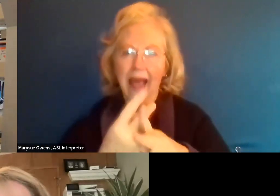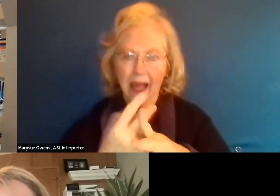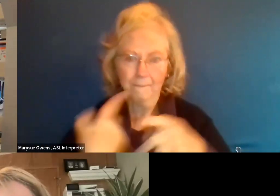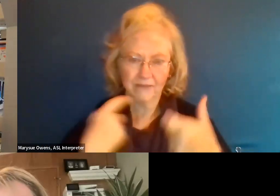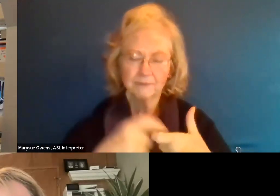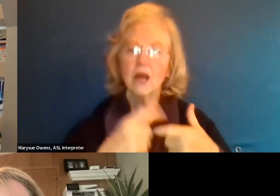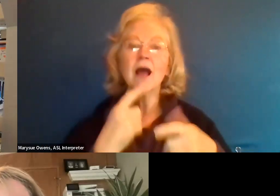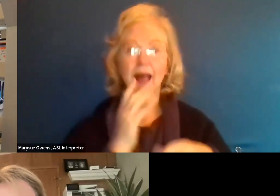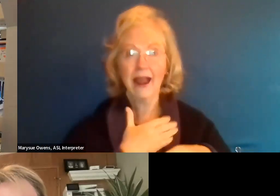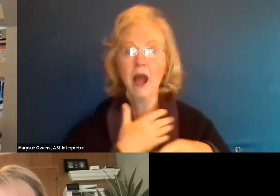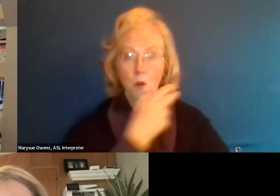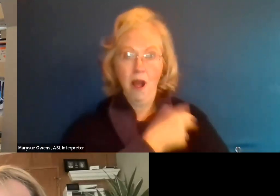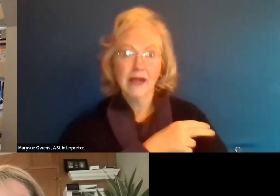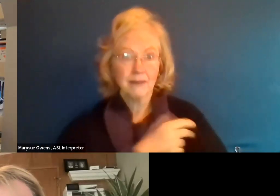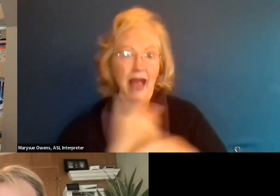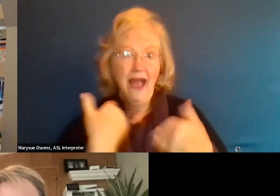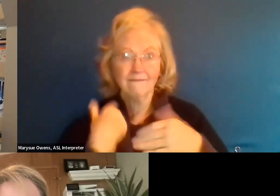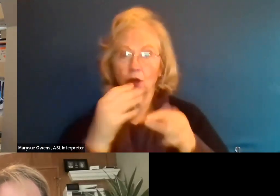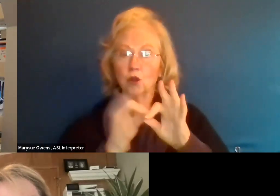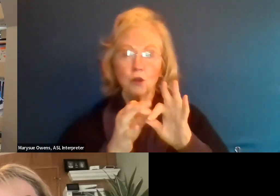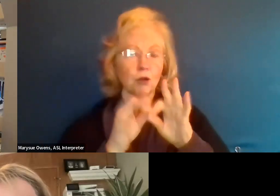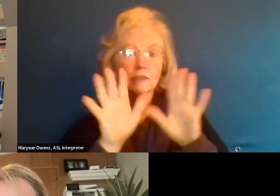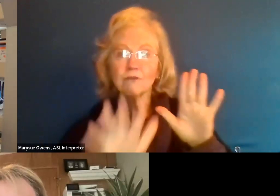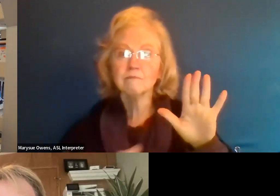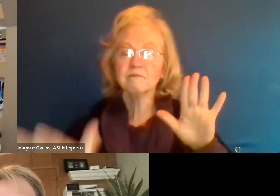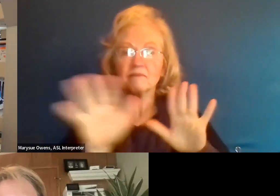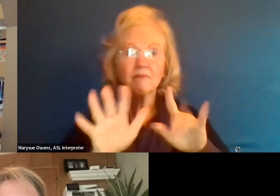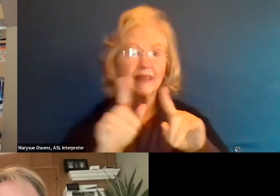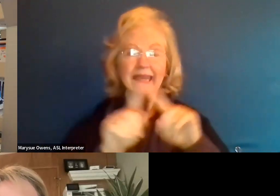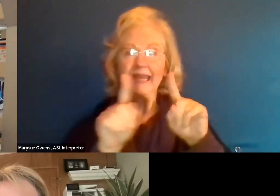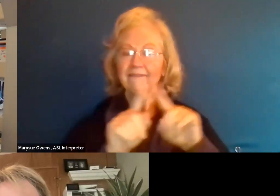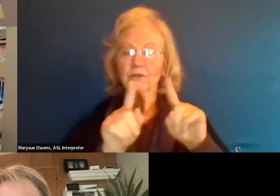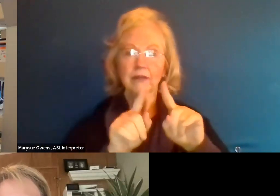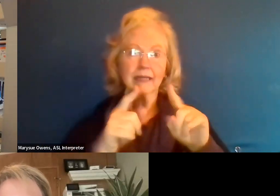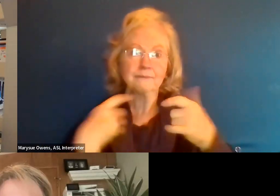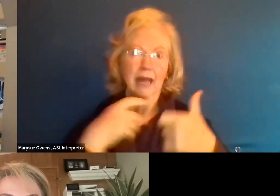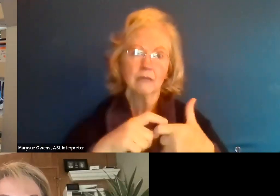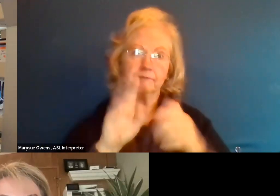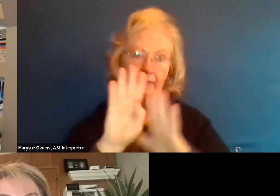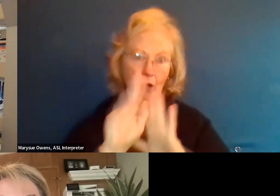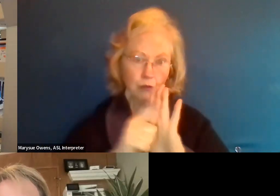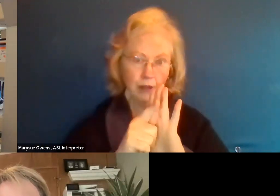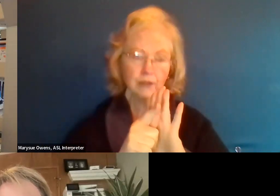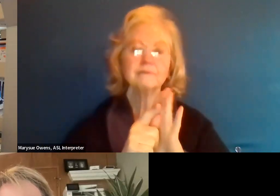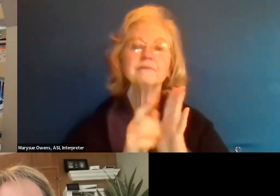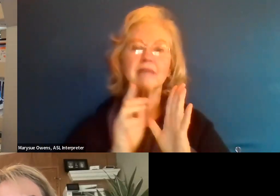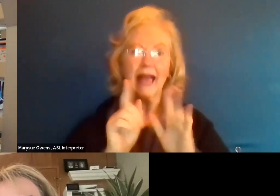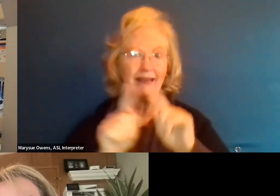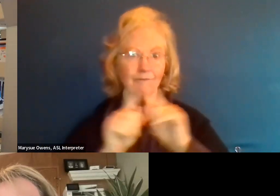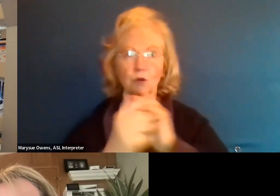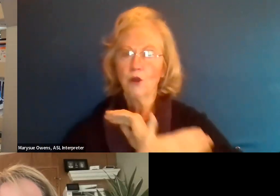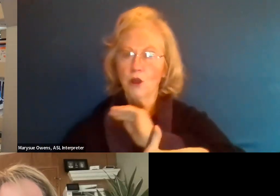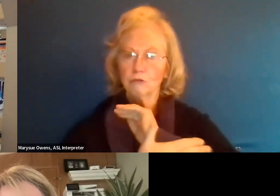hospital, we have interpreters from all kinds of Spanish speaking countries, and